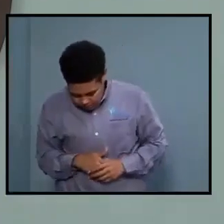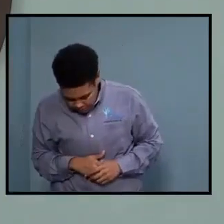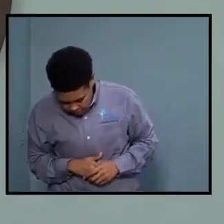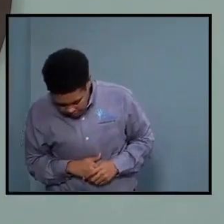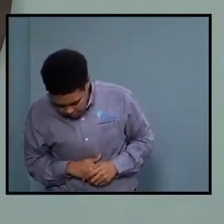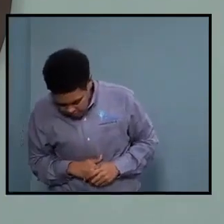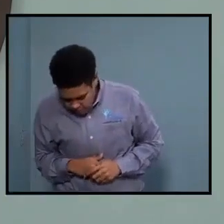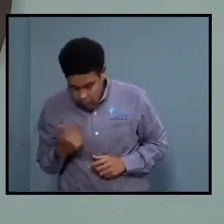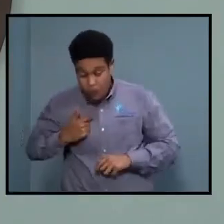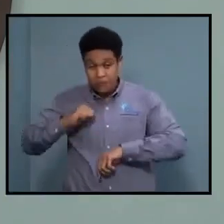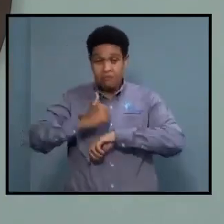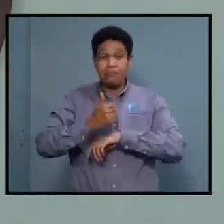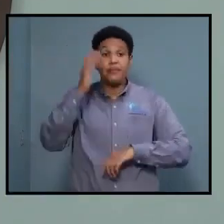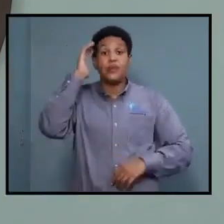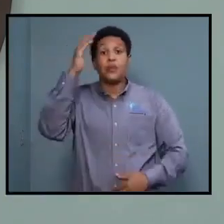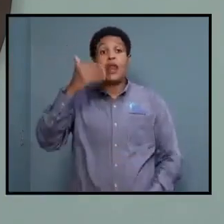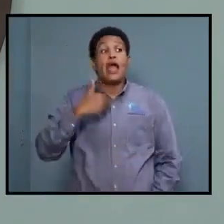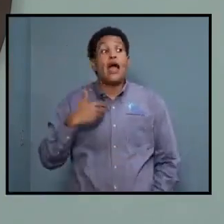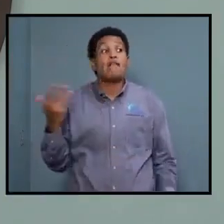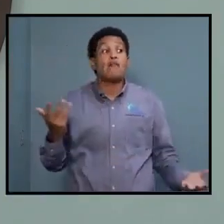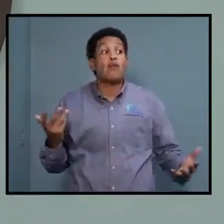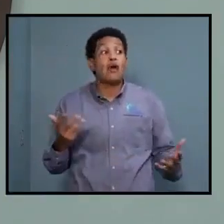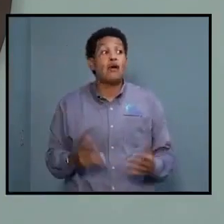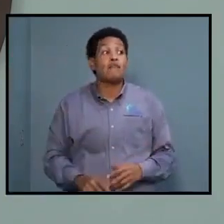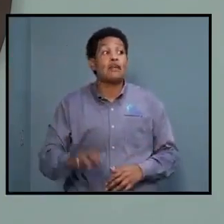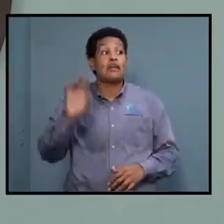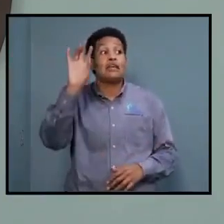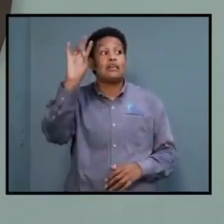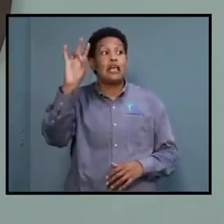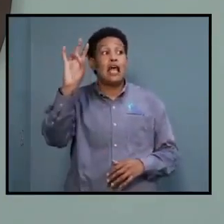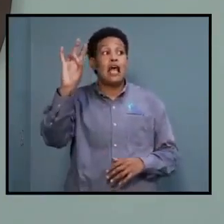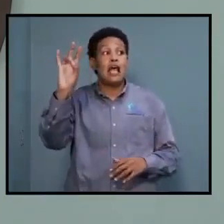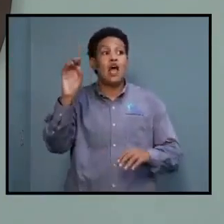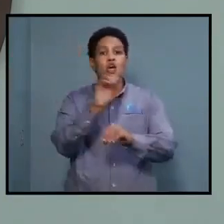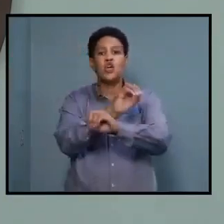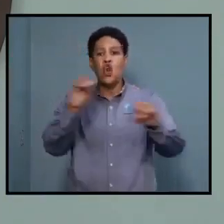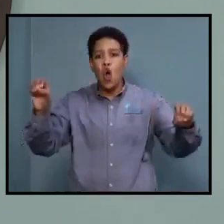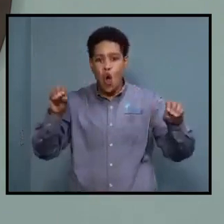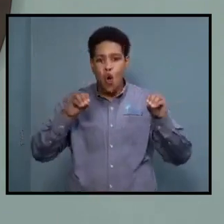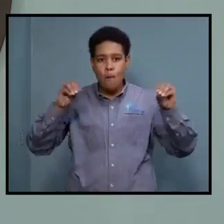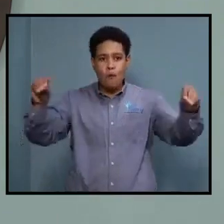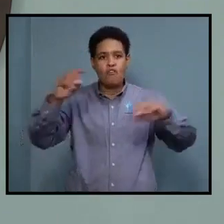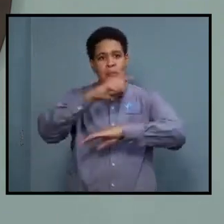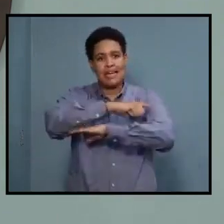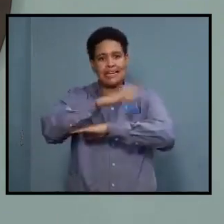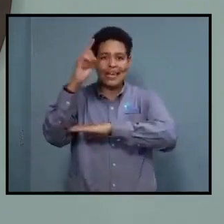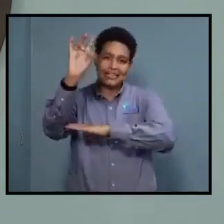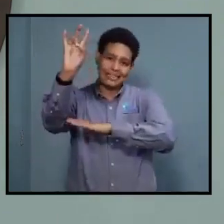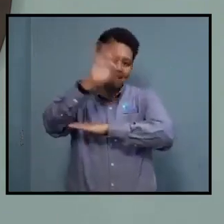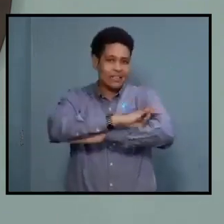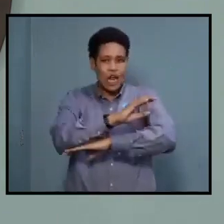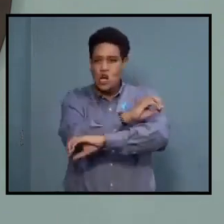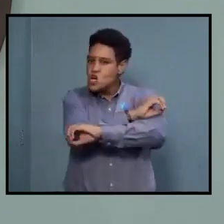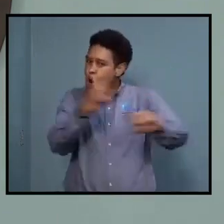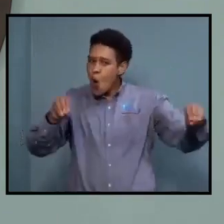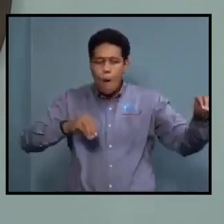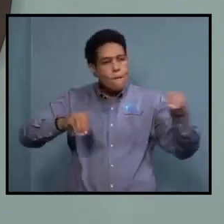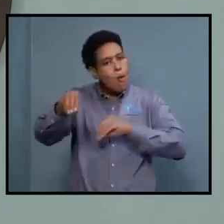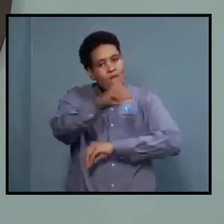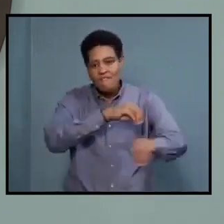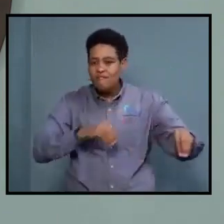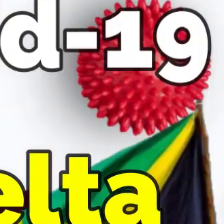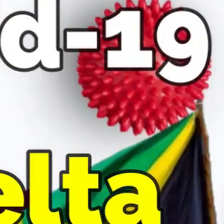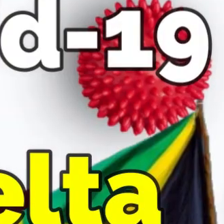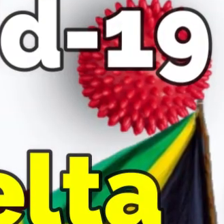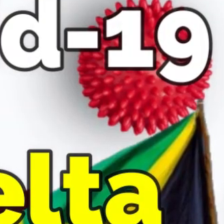we have established that there will be seven no movement days and these will